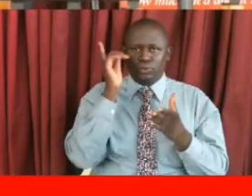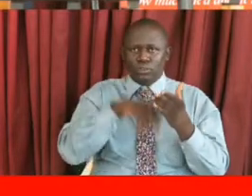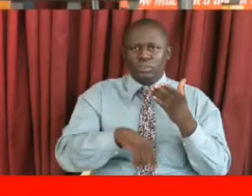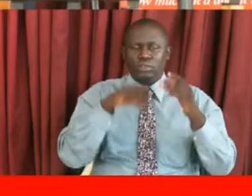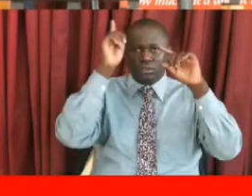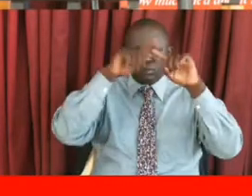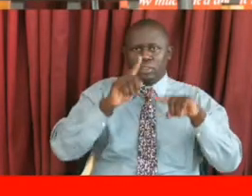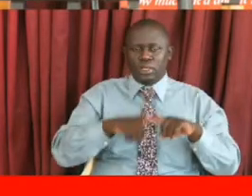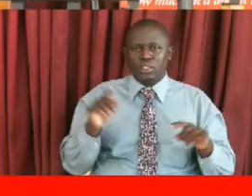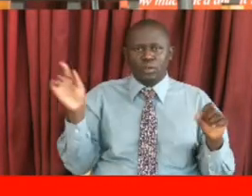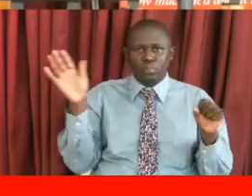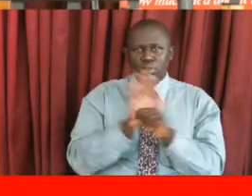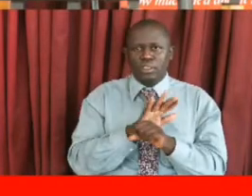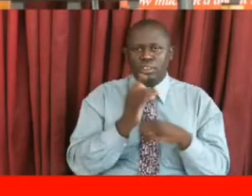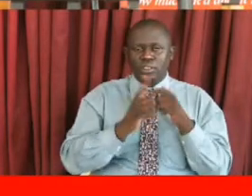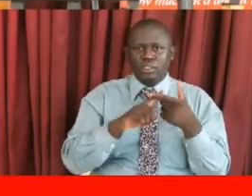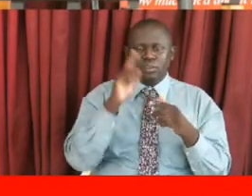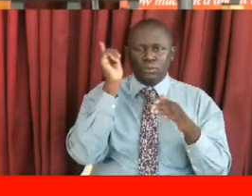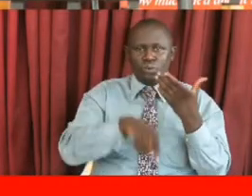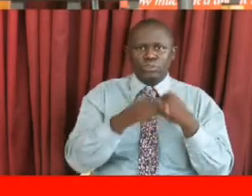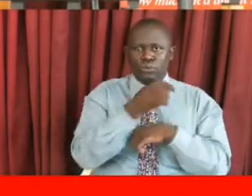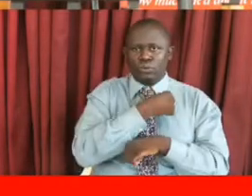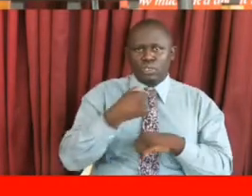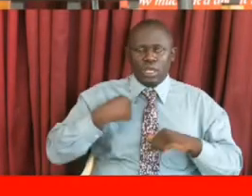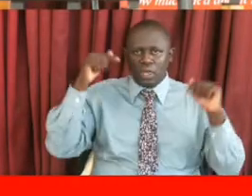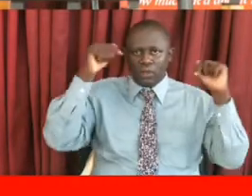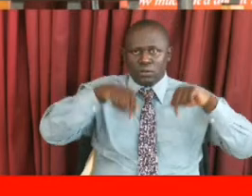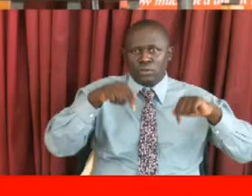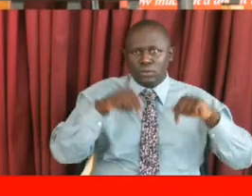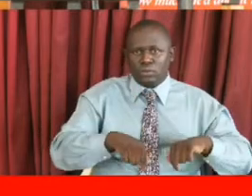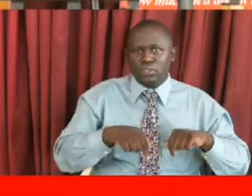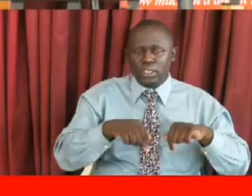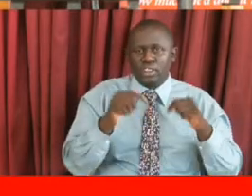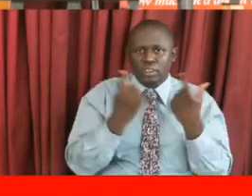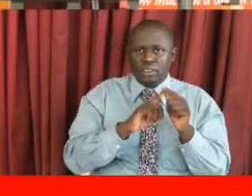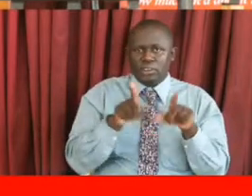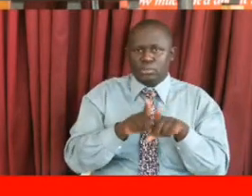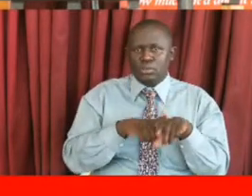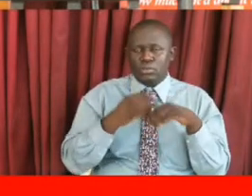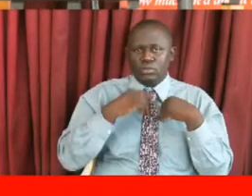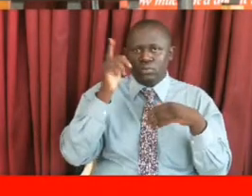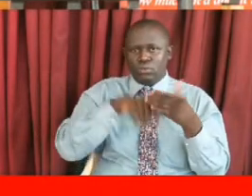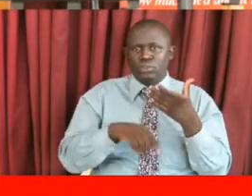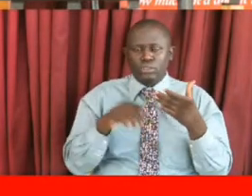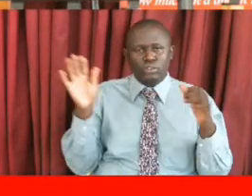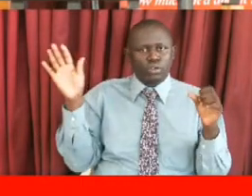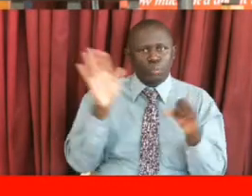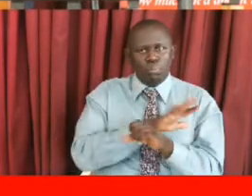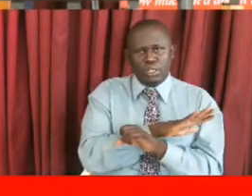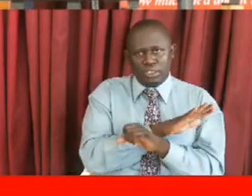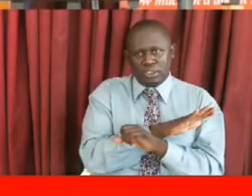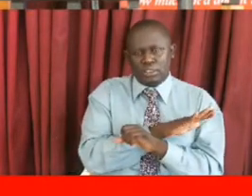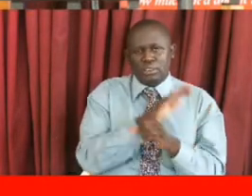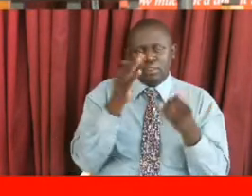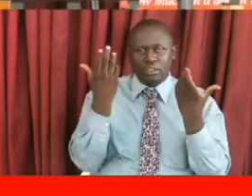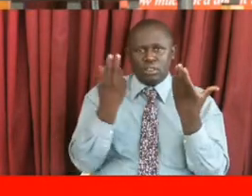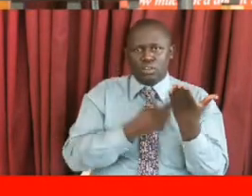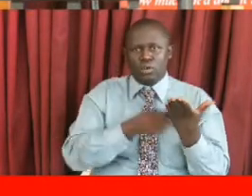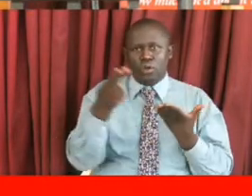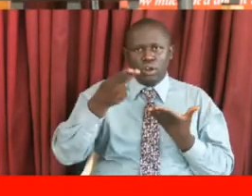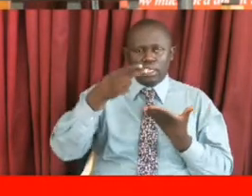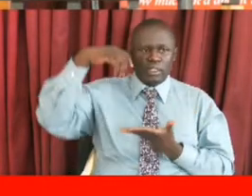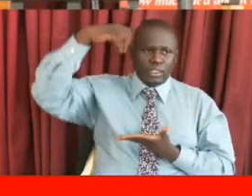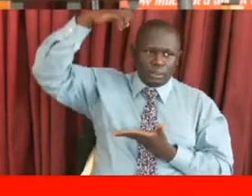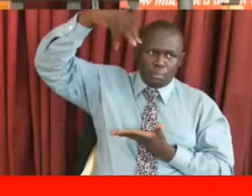complete so what we have today is called the complete the complete divine